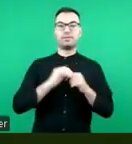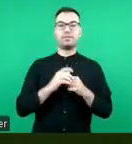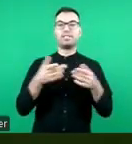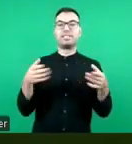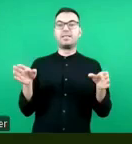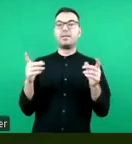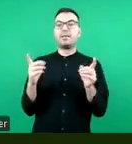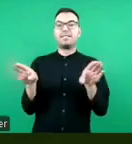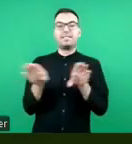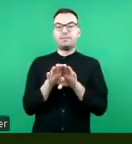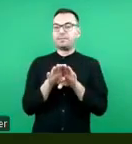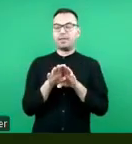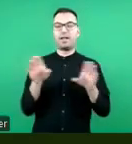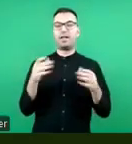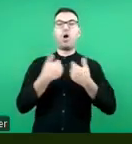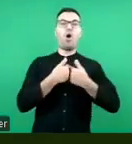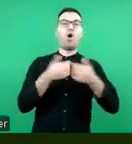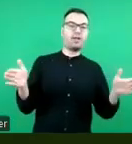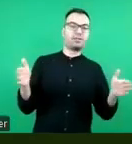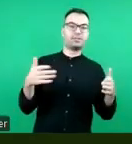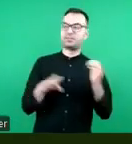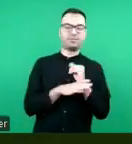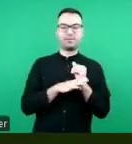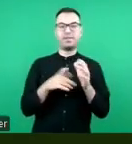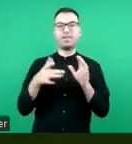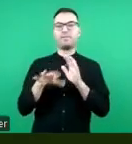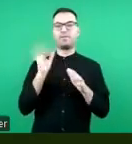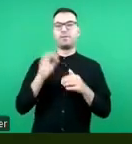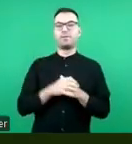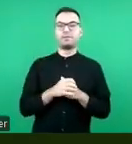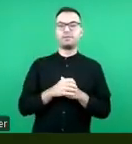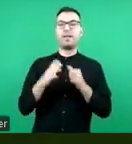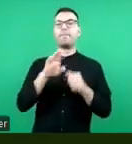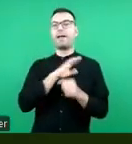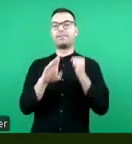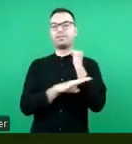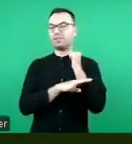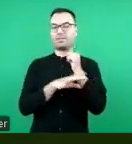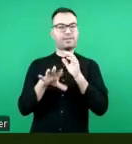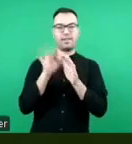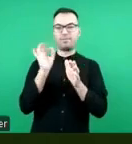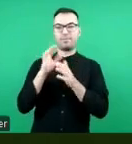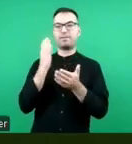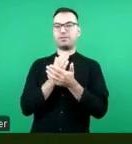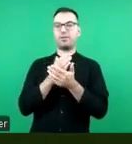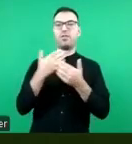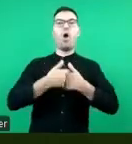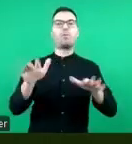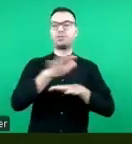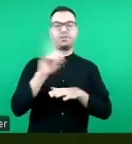stand, but also not the completely open stand. So they did not select snags or dead trees solely on open